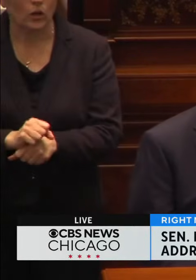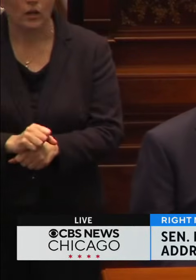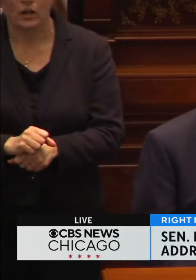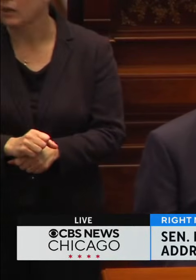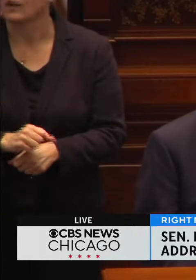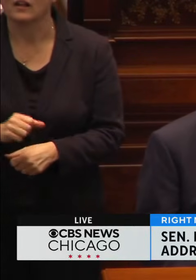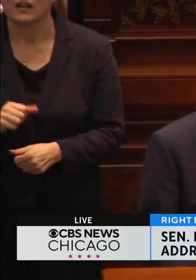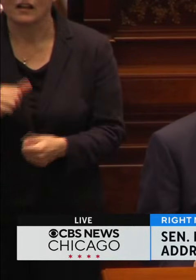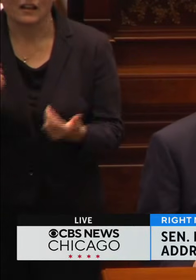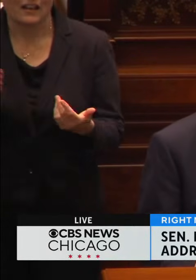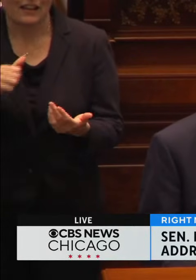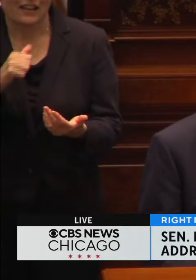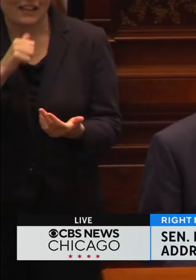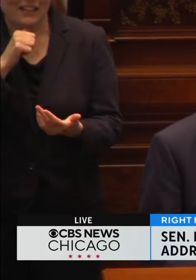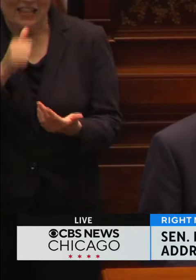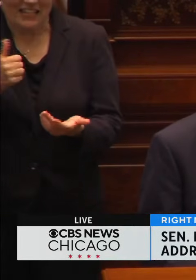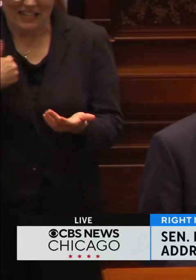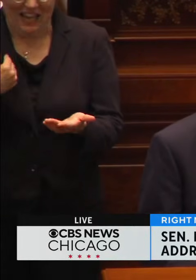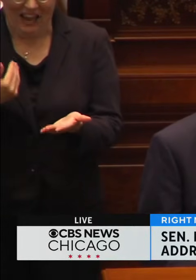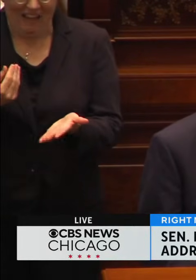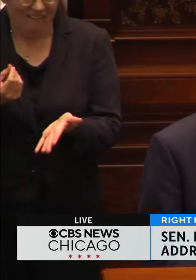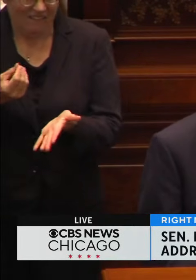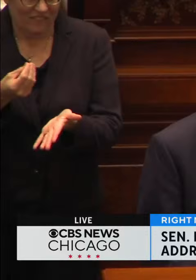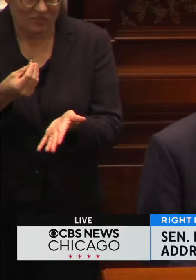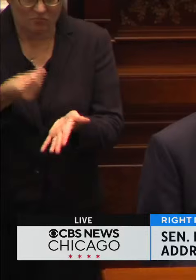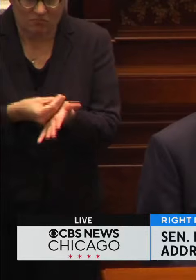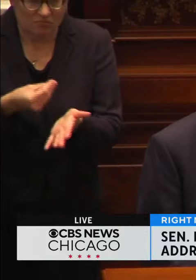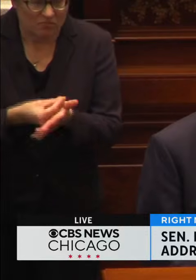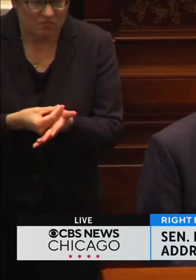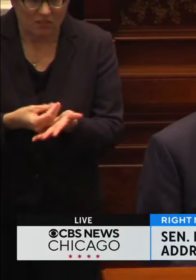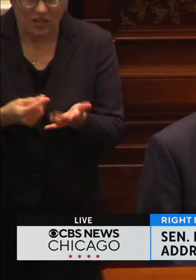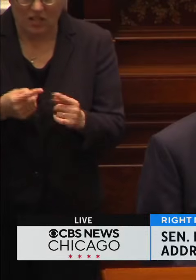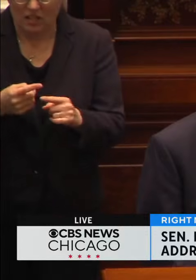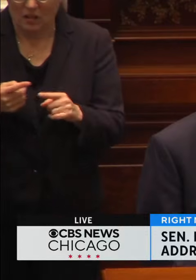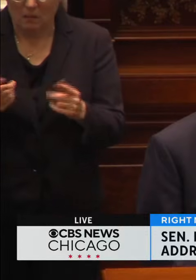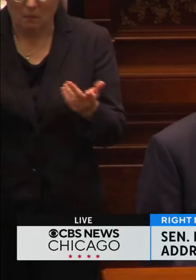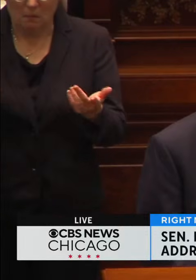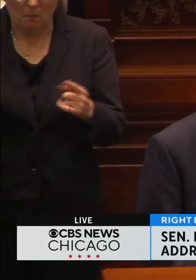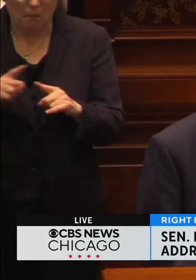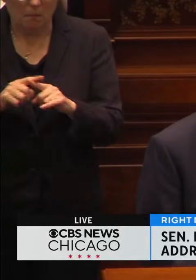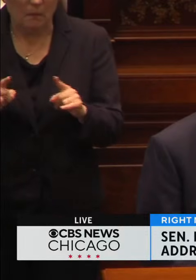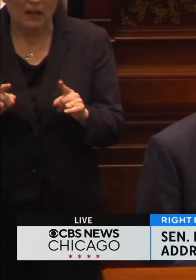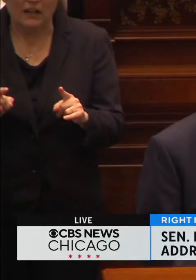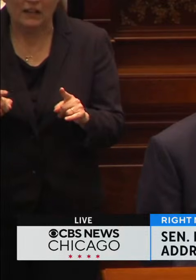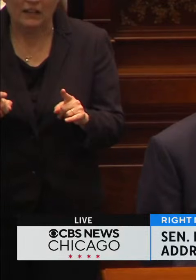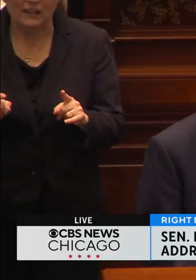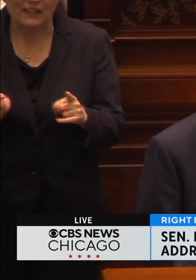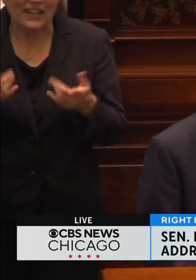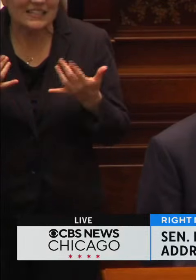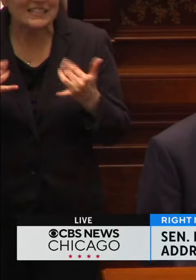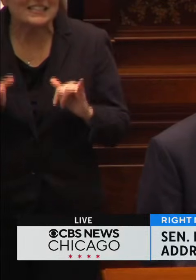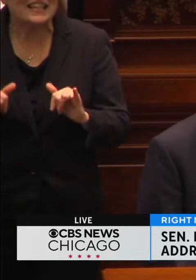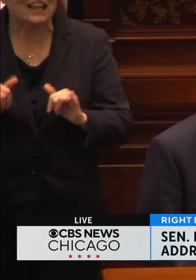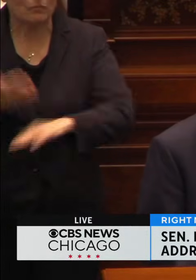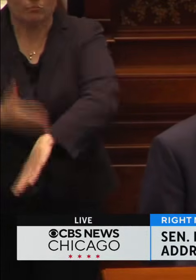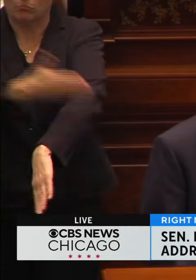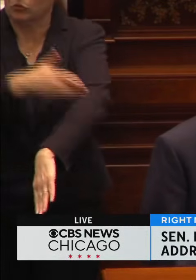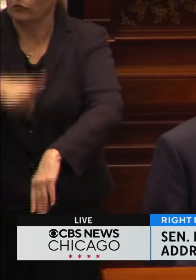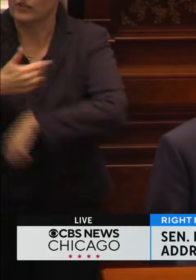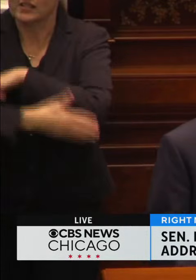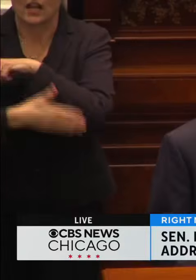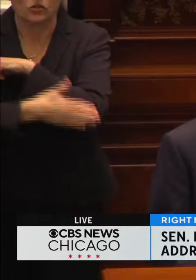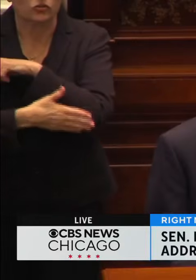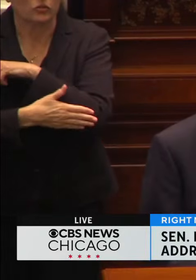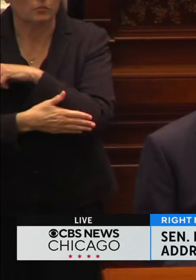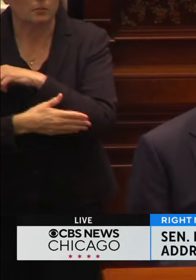education. They certainly had no wealth whatsoever. But I think in their way, they made this a better country. There